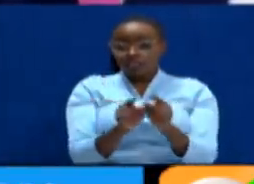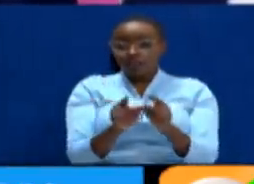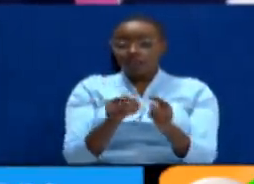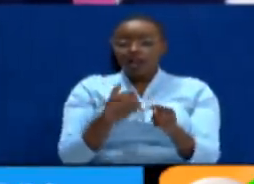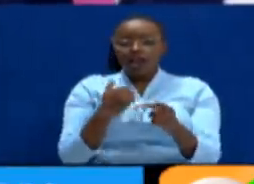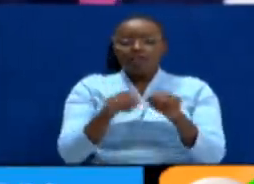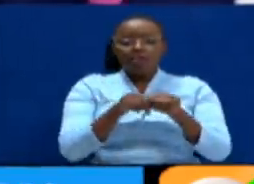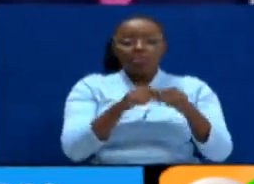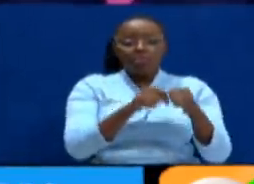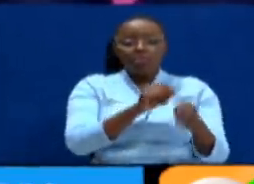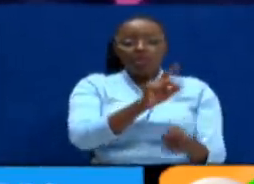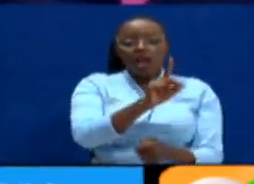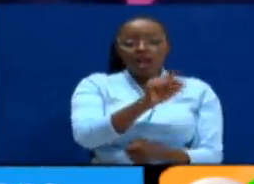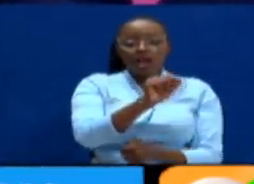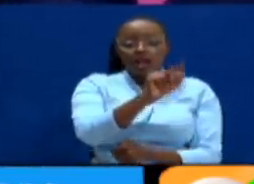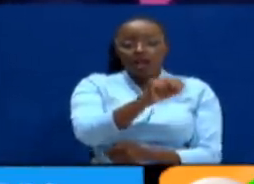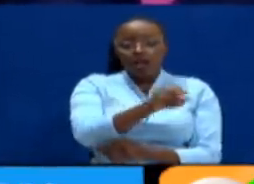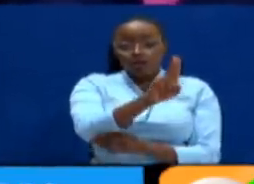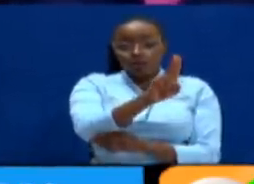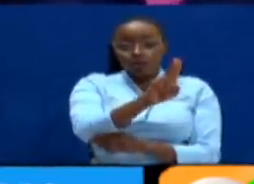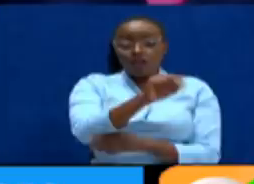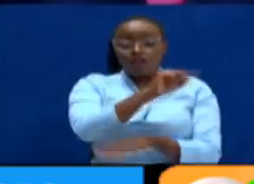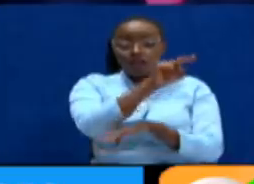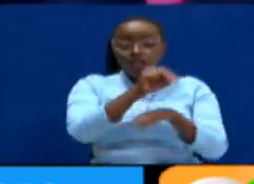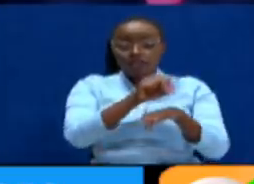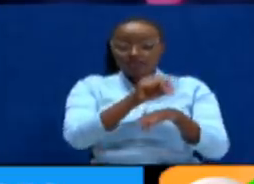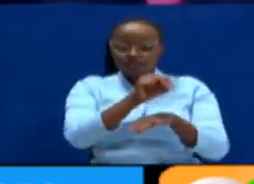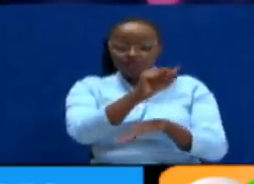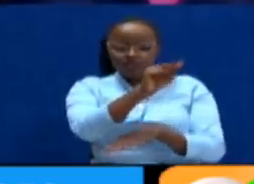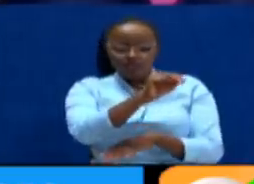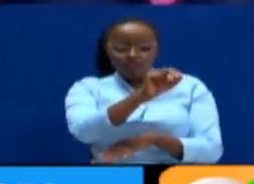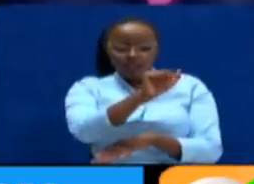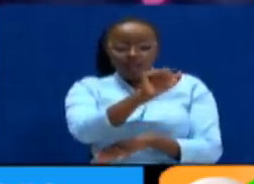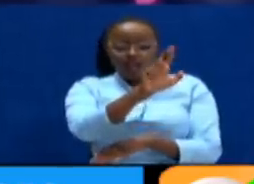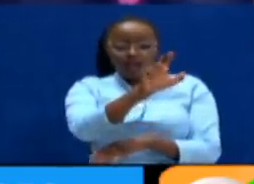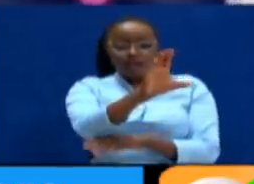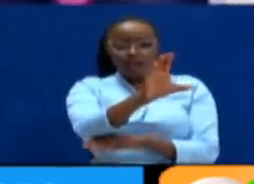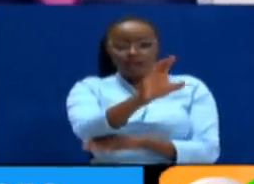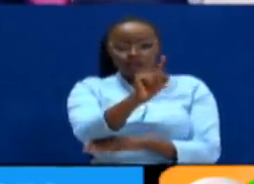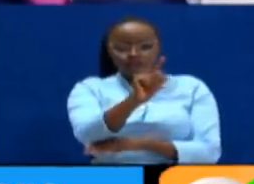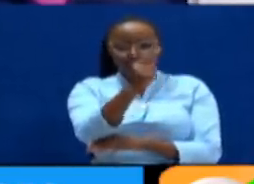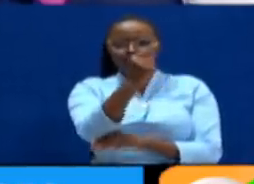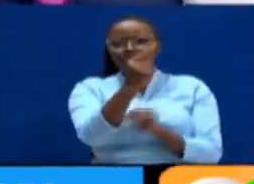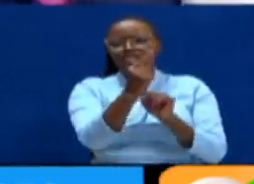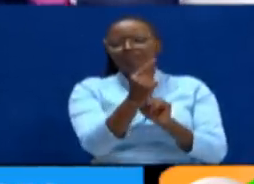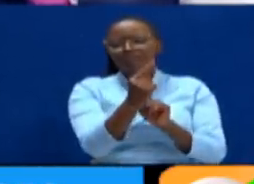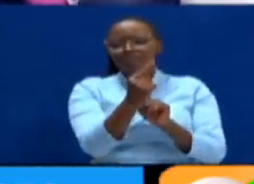displaced KANU, the National Rainbow Coalition was first of all